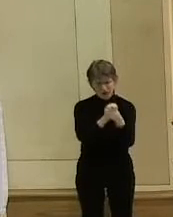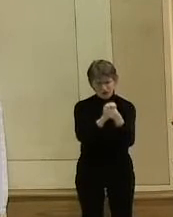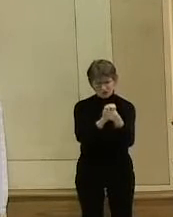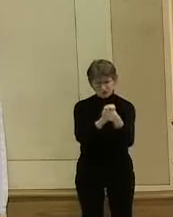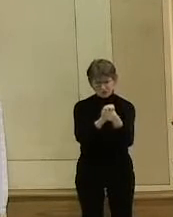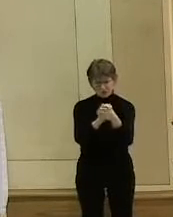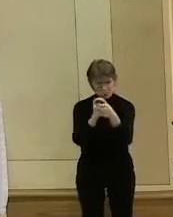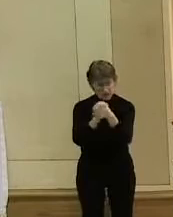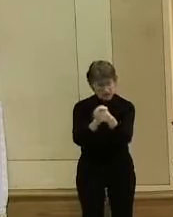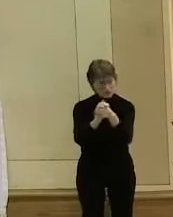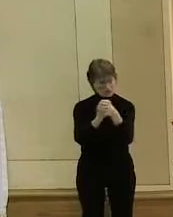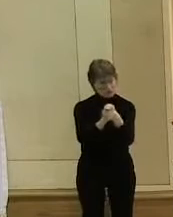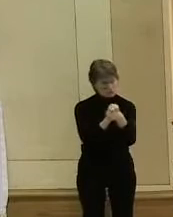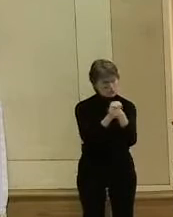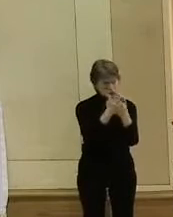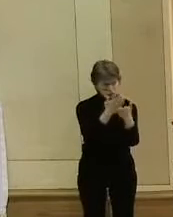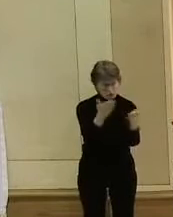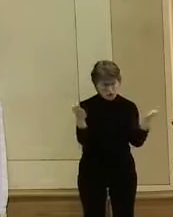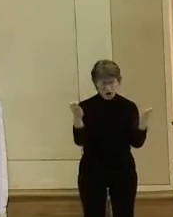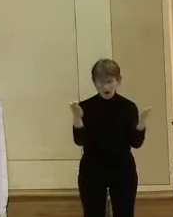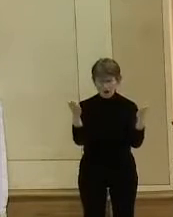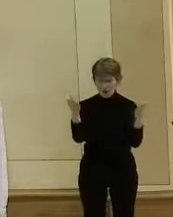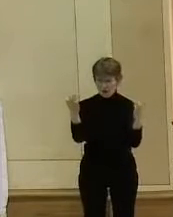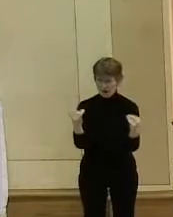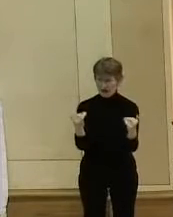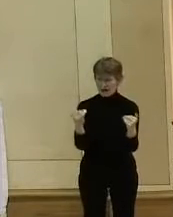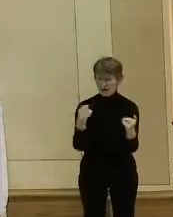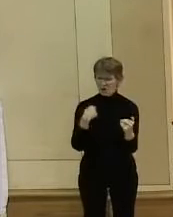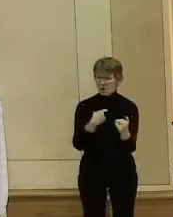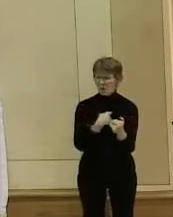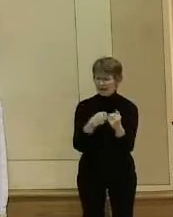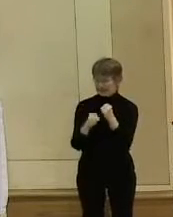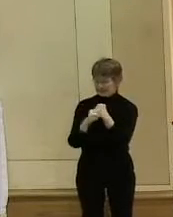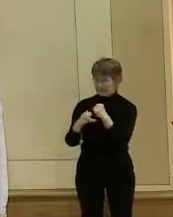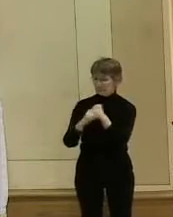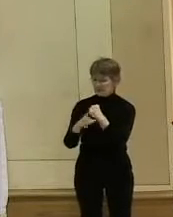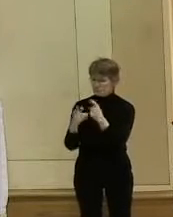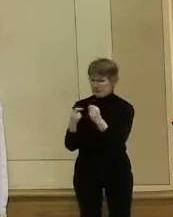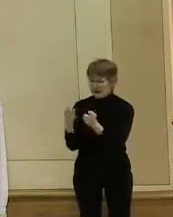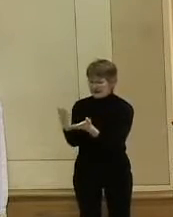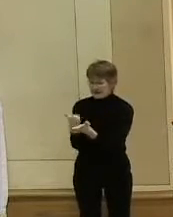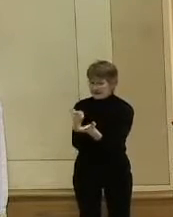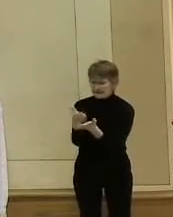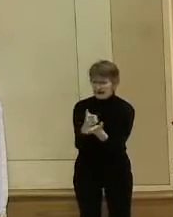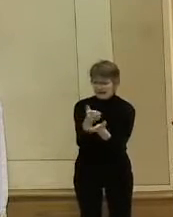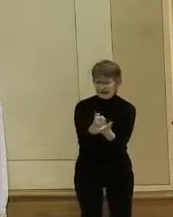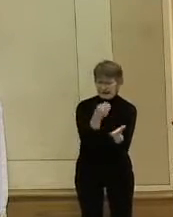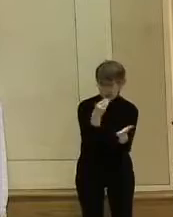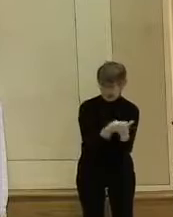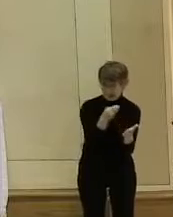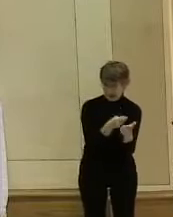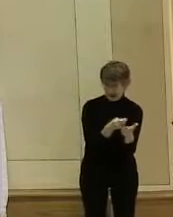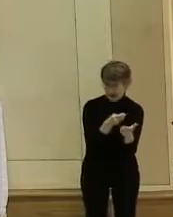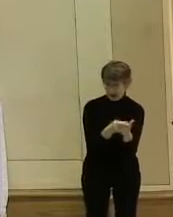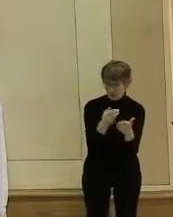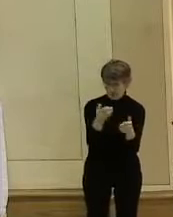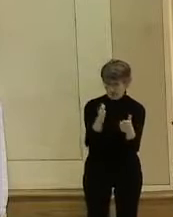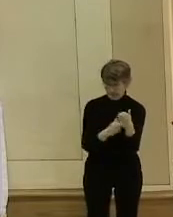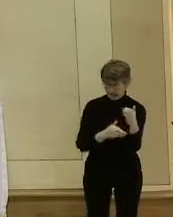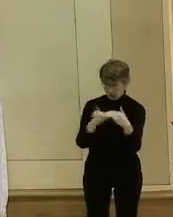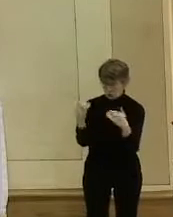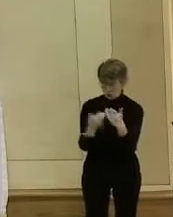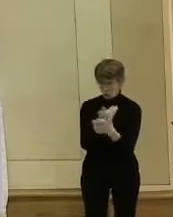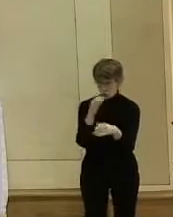had two campaigns. We had a first campaign, if you remember, what we were going to move a little old church from a little town and